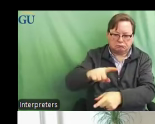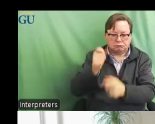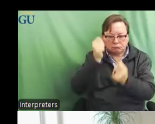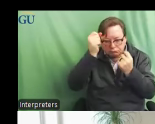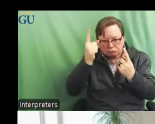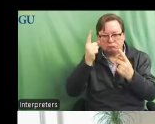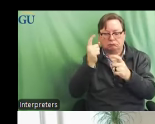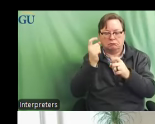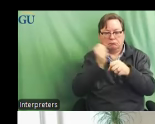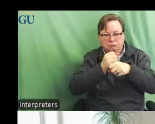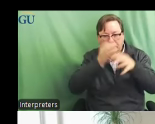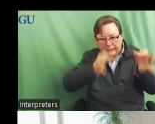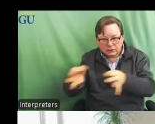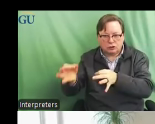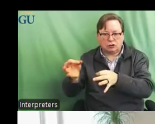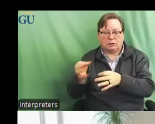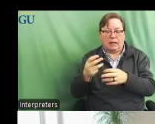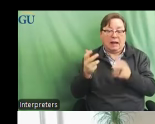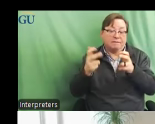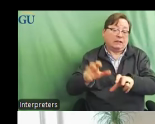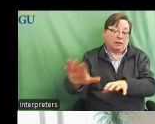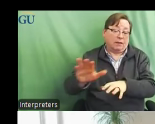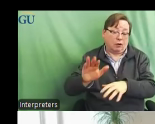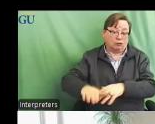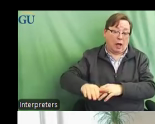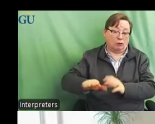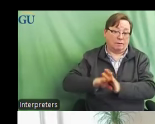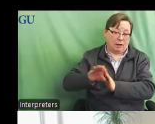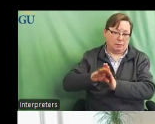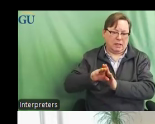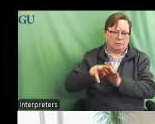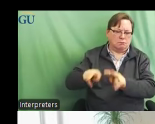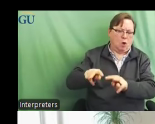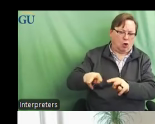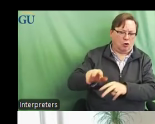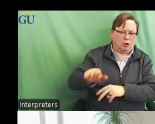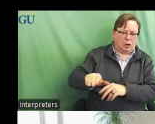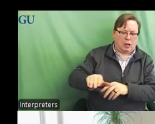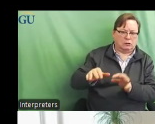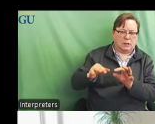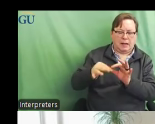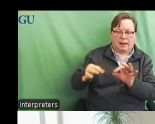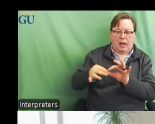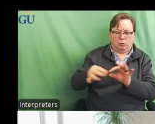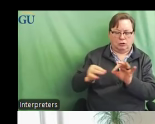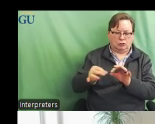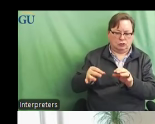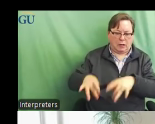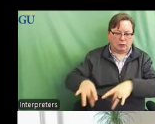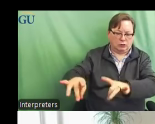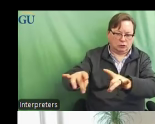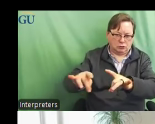child's development and monitoring and language acquisition. And then data linkages